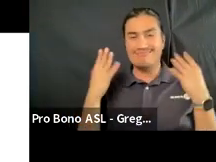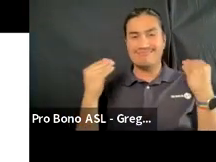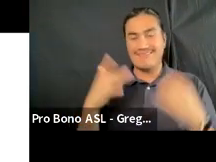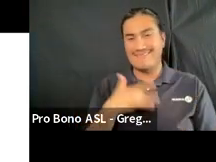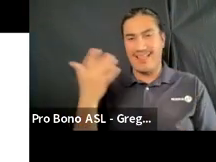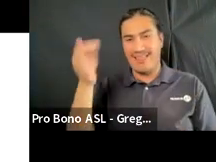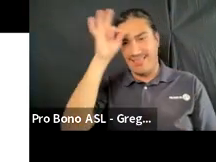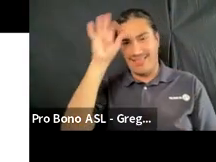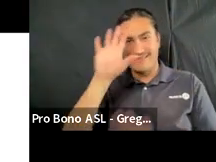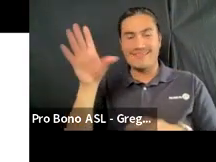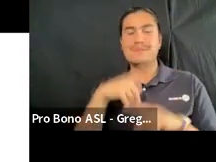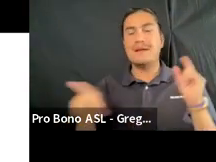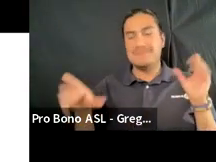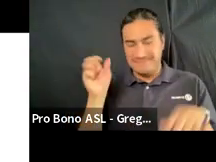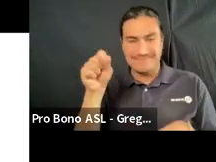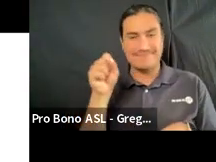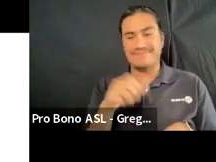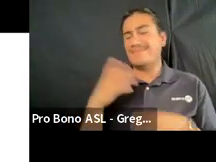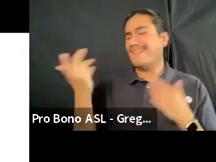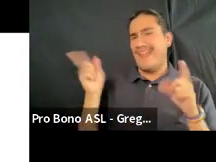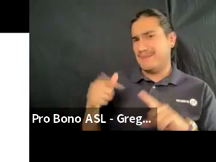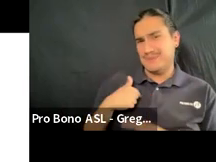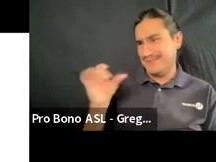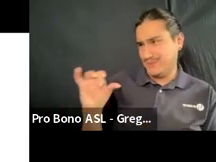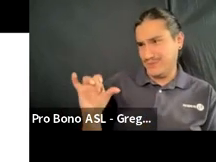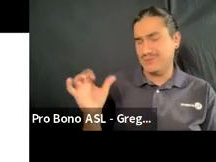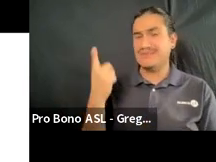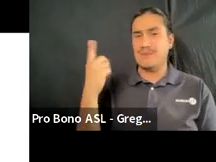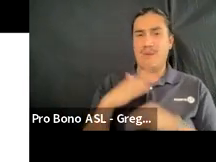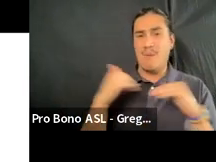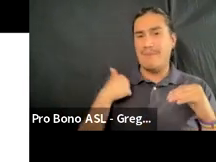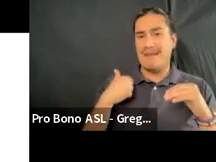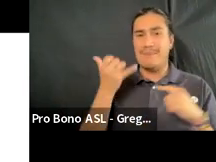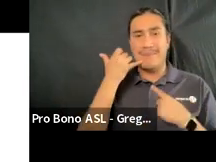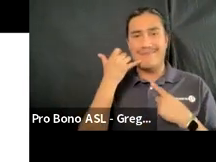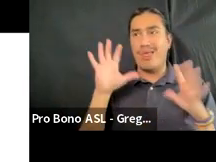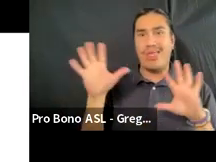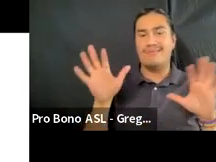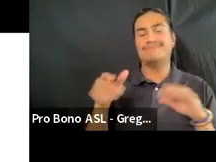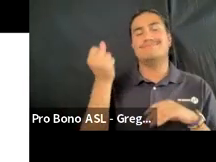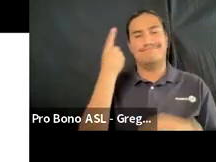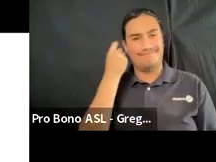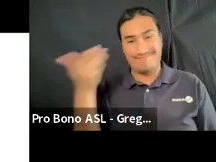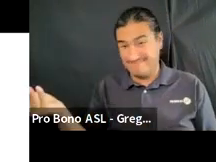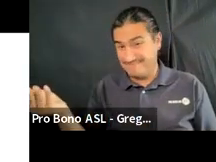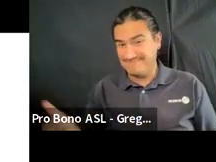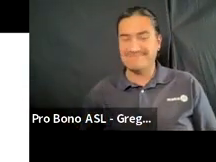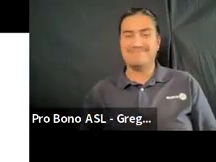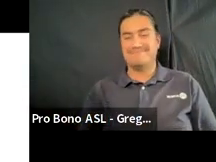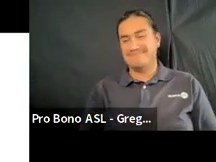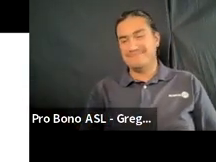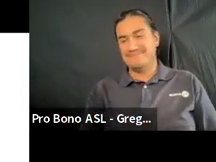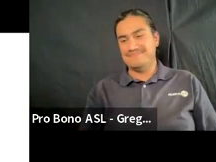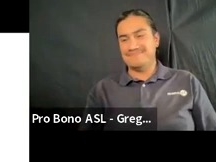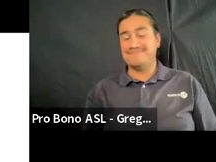idiot. But yes, that happened to me. My camera, like someone called me and I'm on my phone. So absolutely. Go for it. I'm so